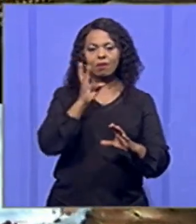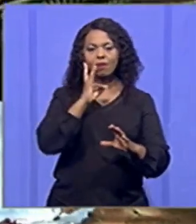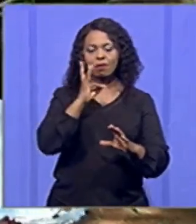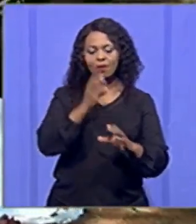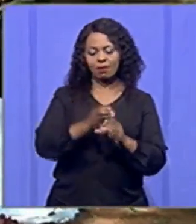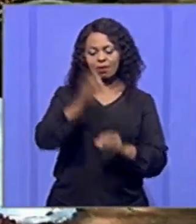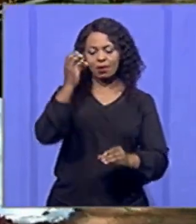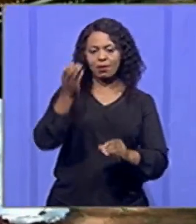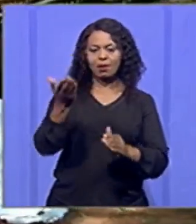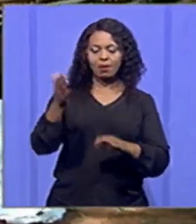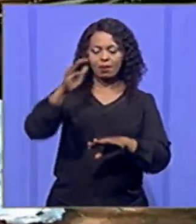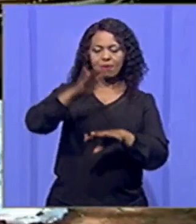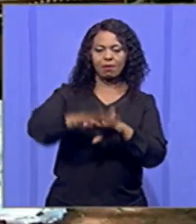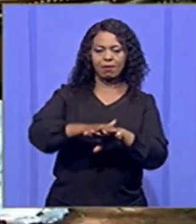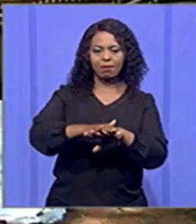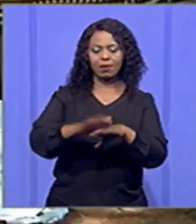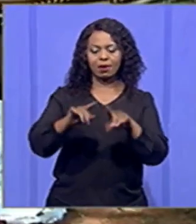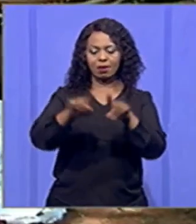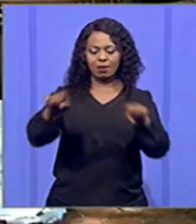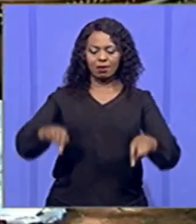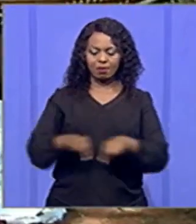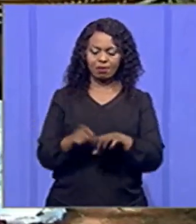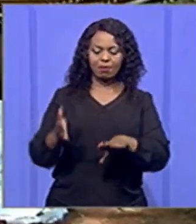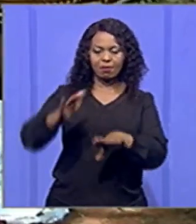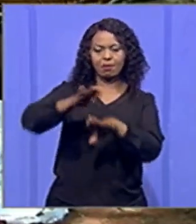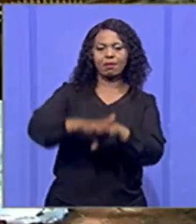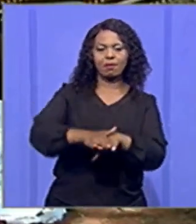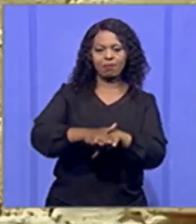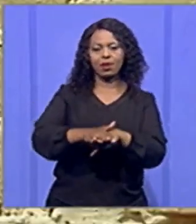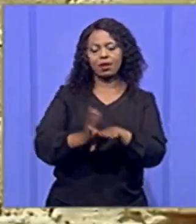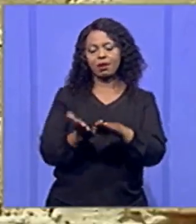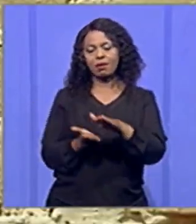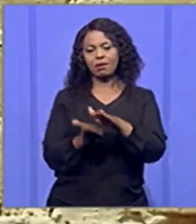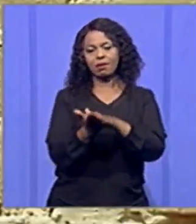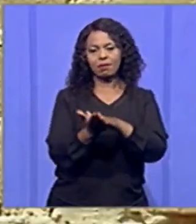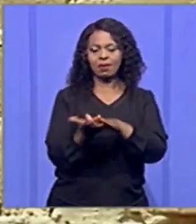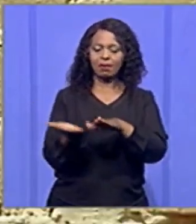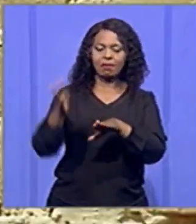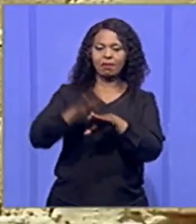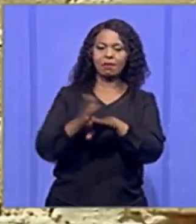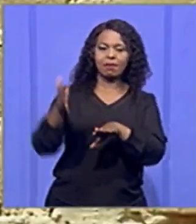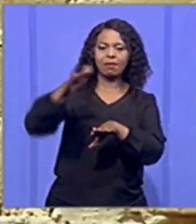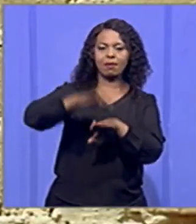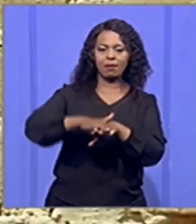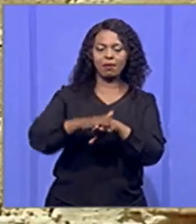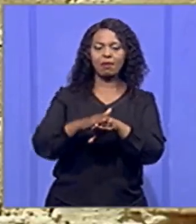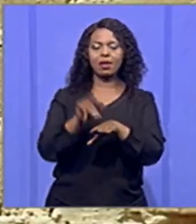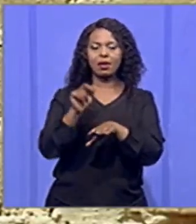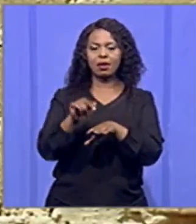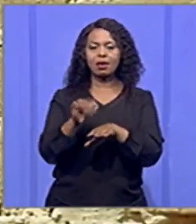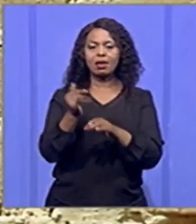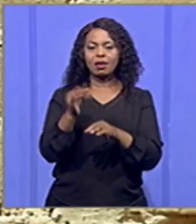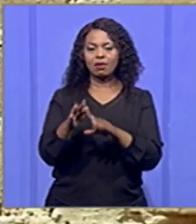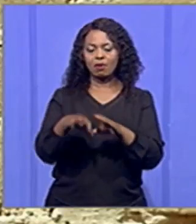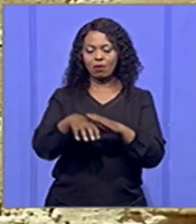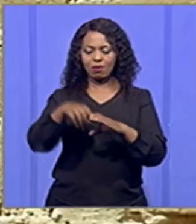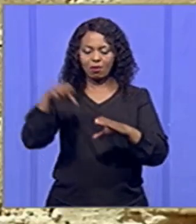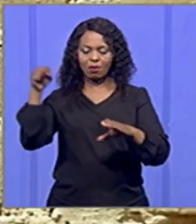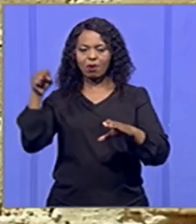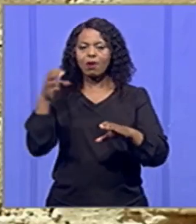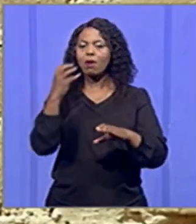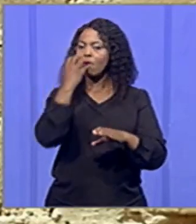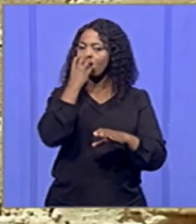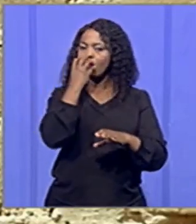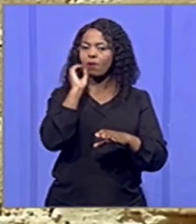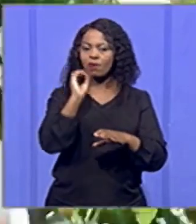ke khurumetsa ka senkenyana ke be ke katela gape ka mo godimo ke tshela metsi ha di tswa mo ditlatswa di le tsididinyana taramo